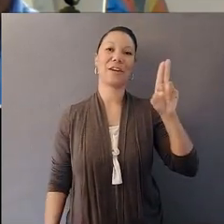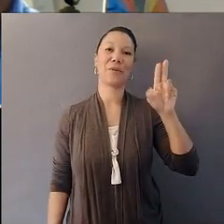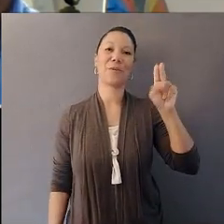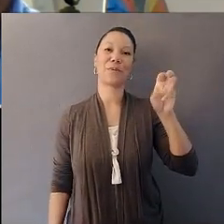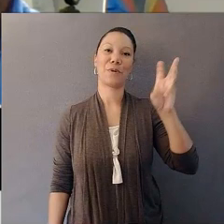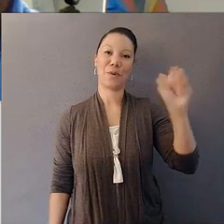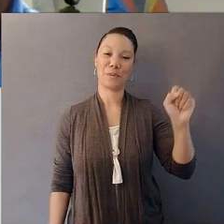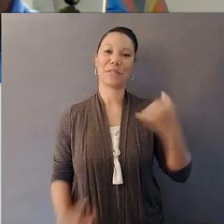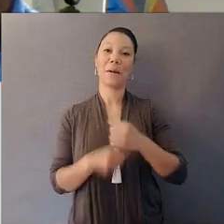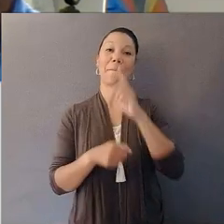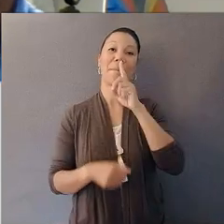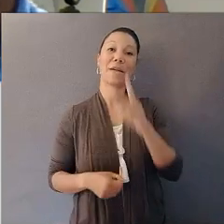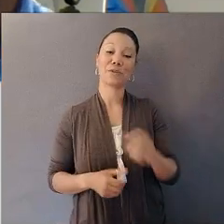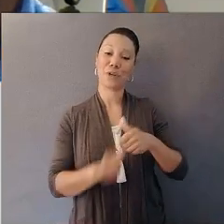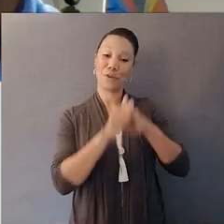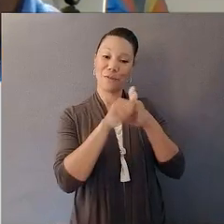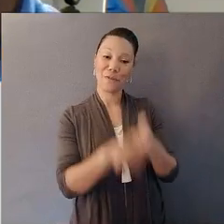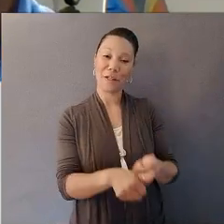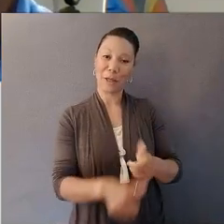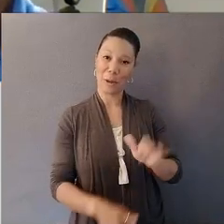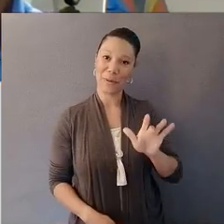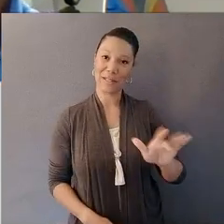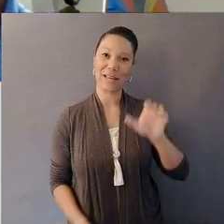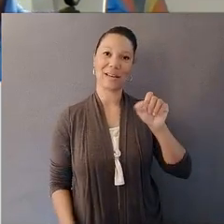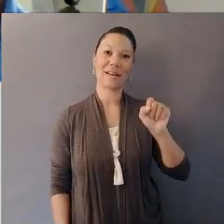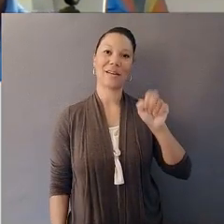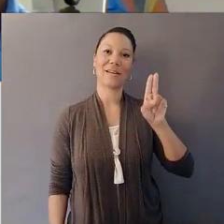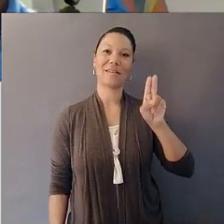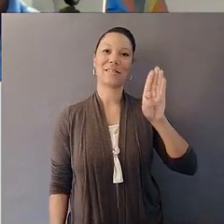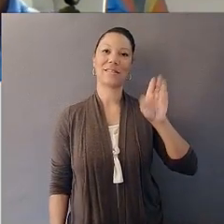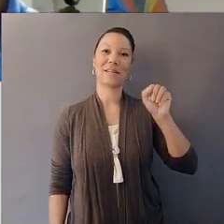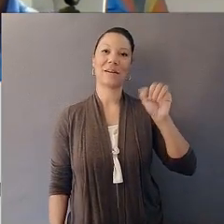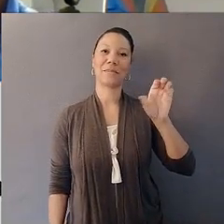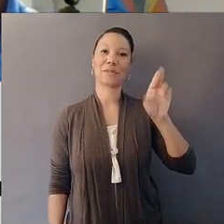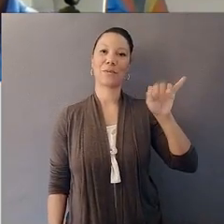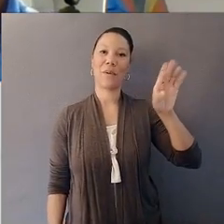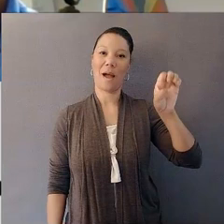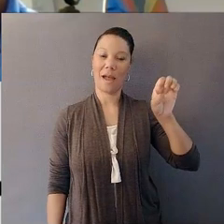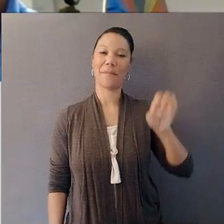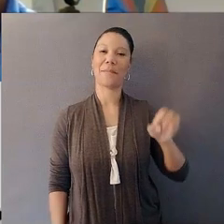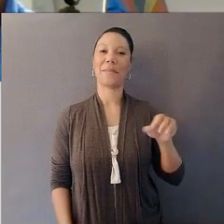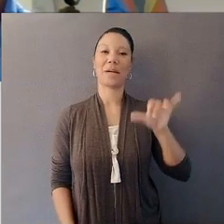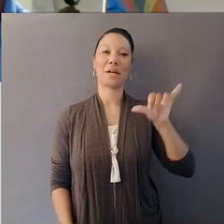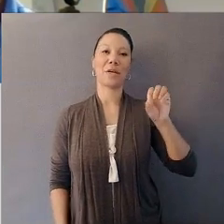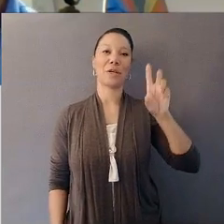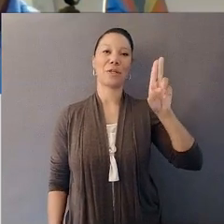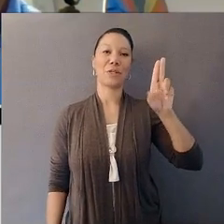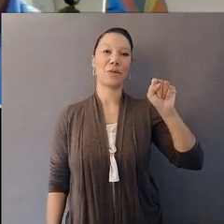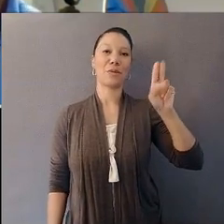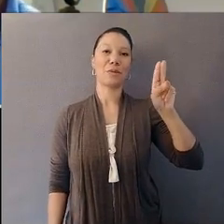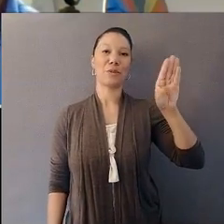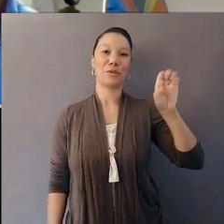sure you subscribe. Click on the bell too for the notifications to us at youtube.com/Elk Grove Unified.